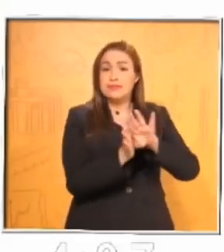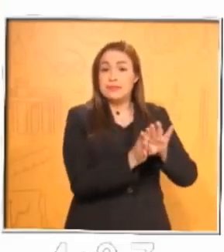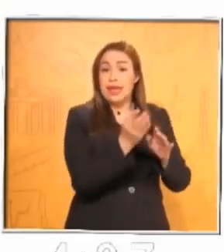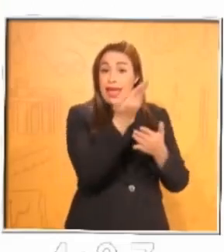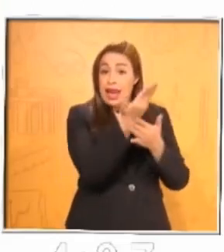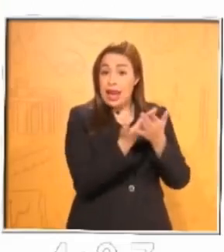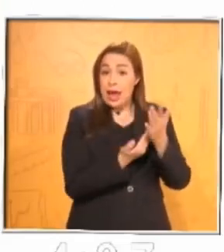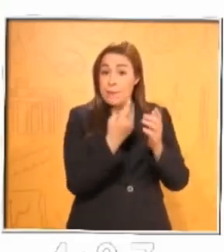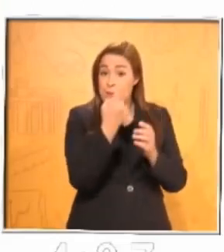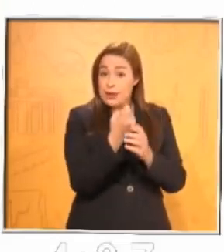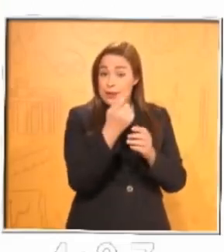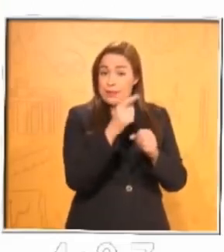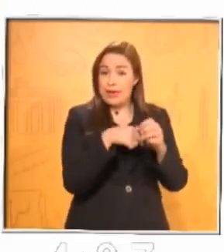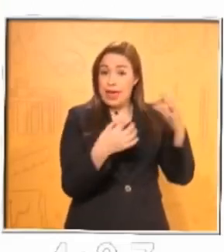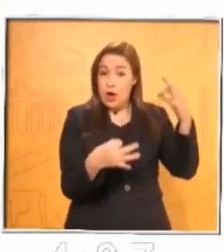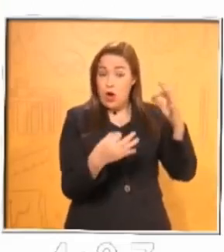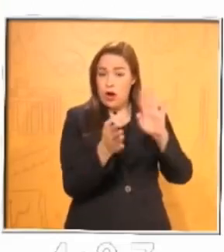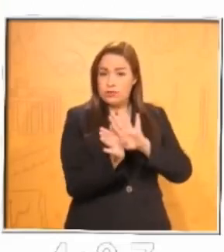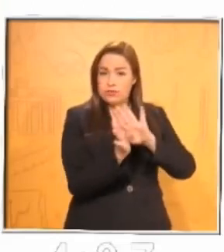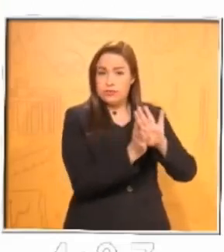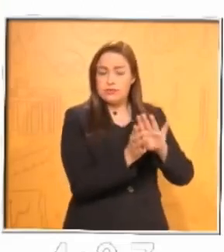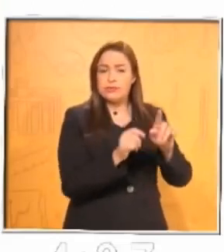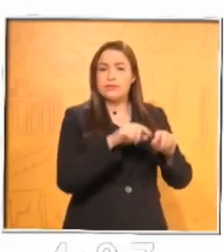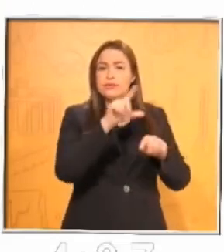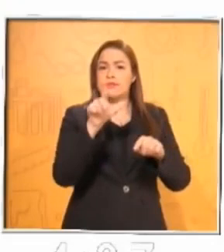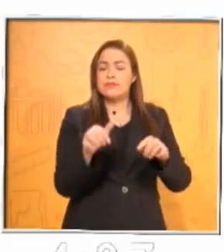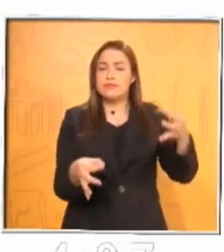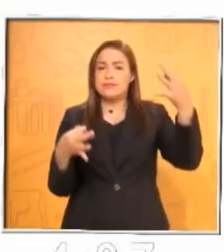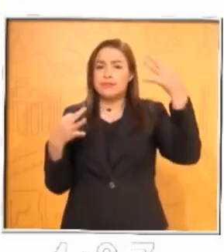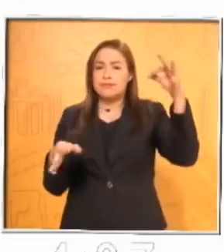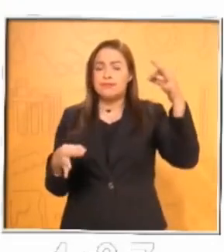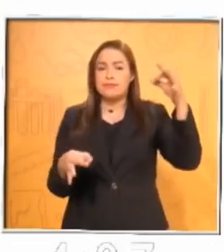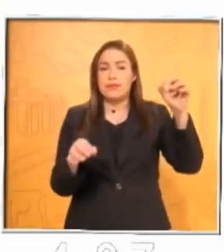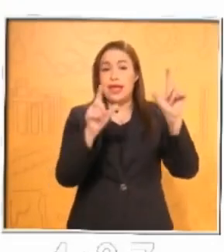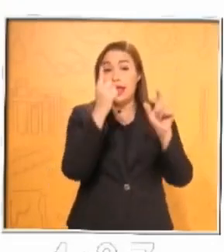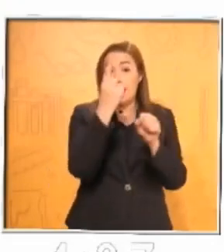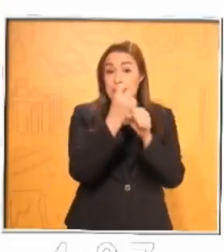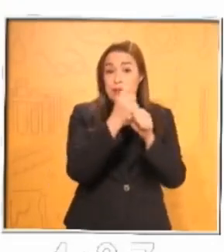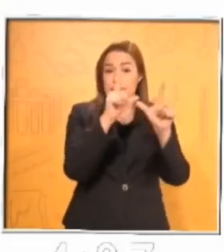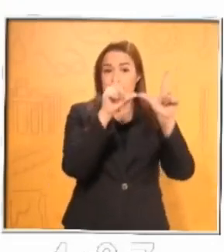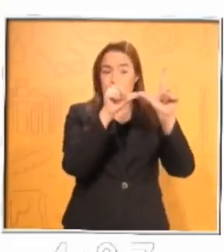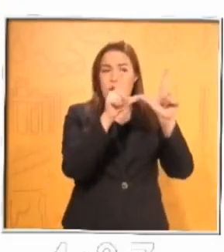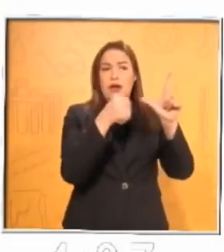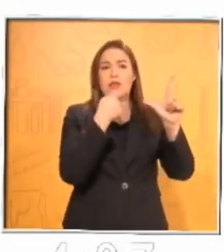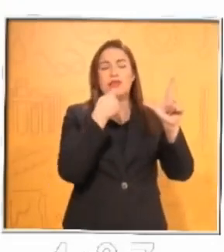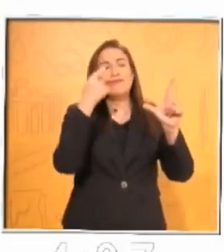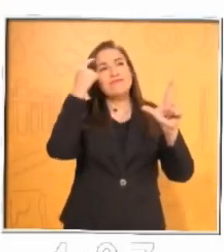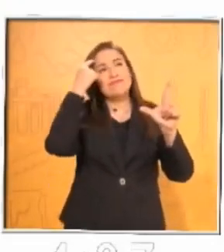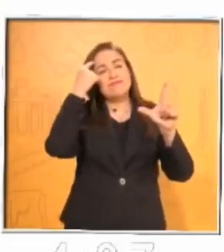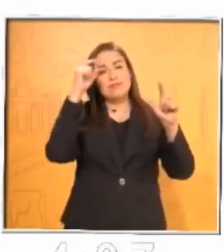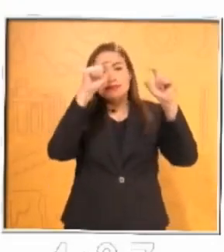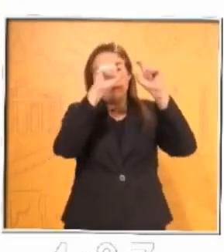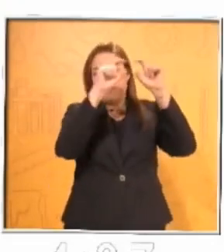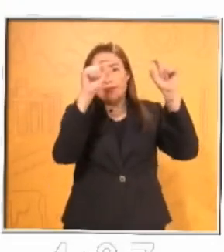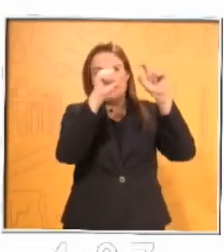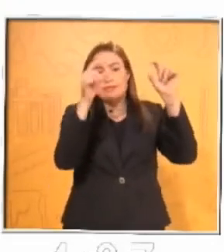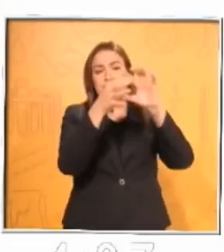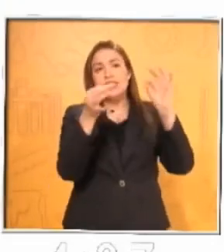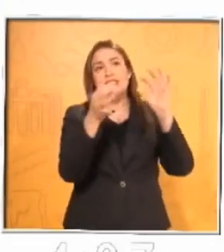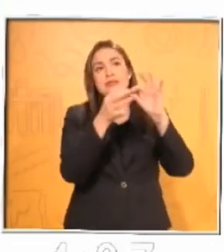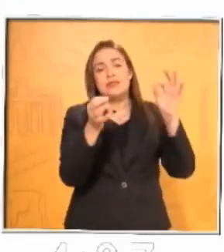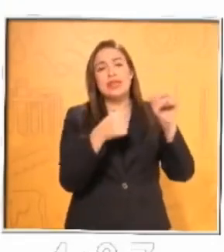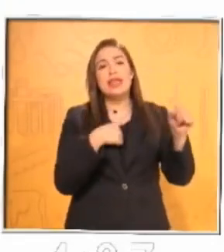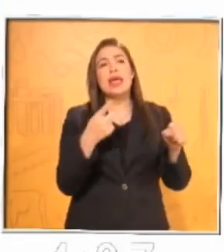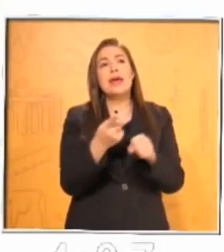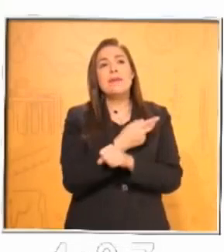The setting is the place where the story happens. And you must use a lot of adjectives to describe this